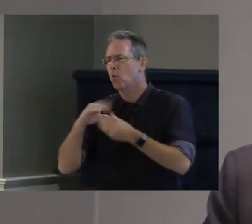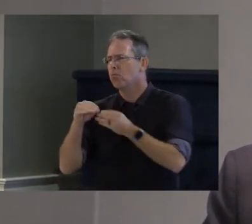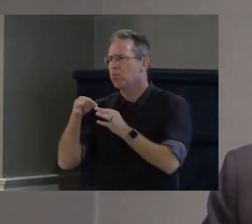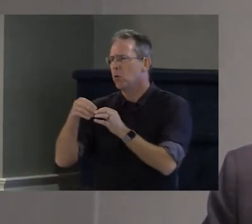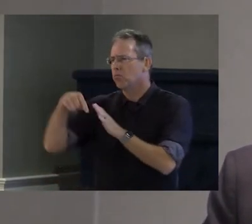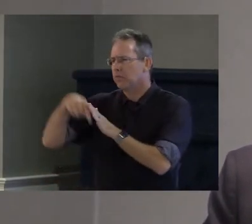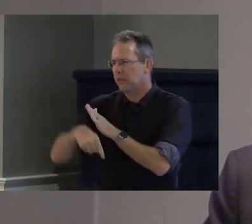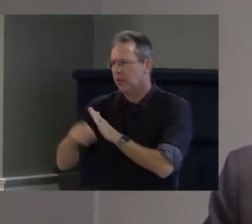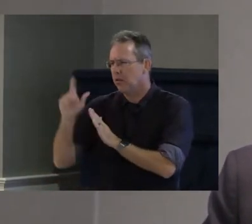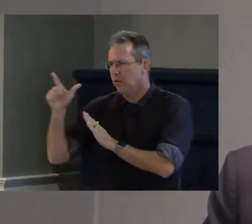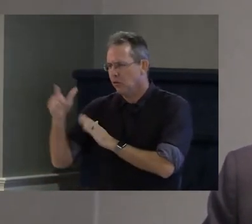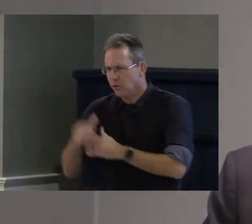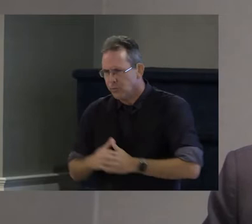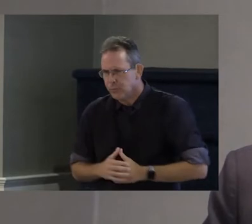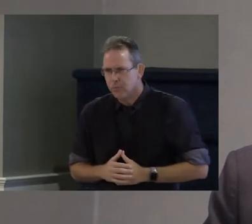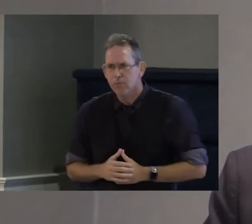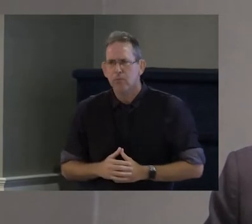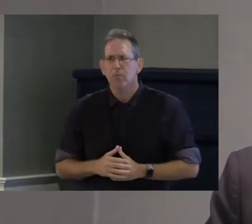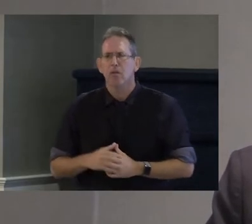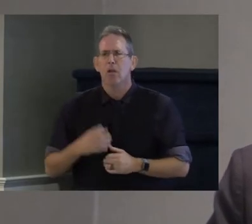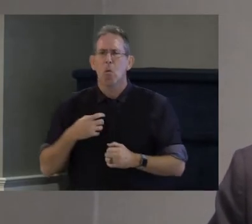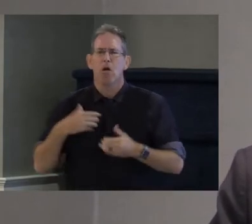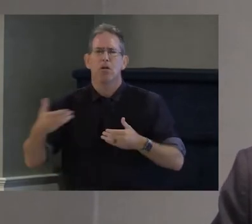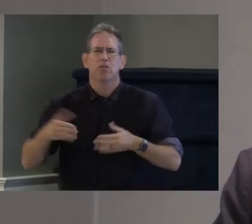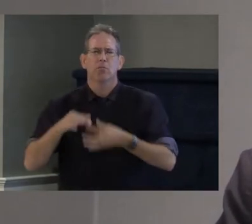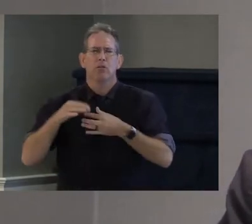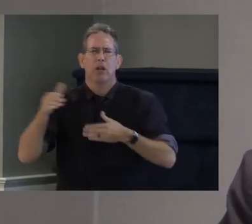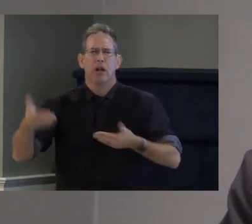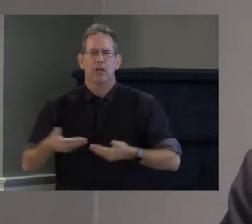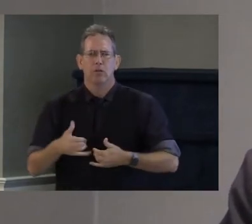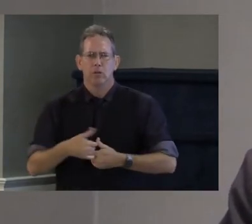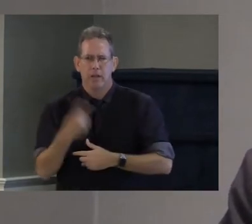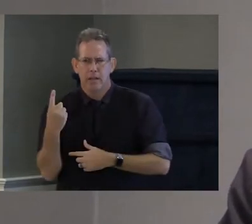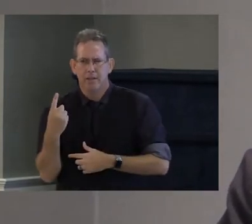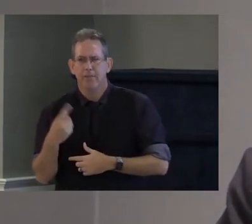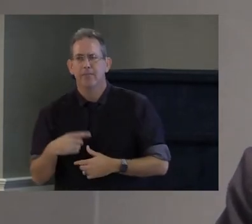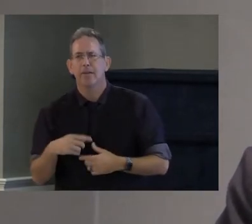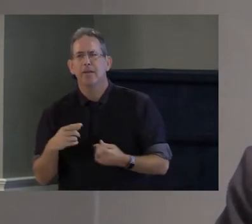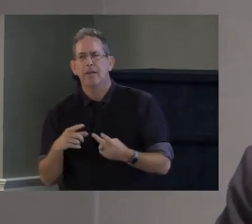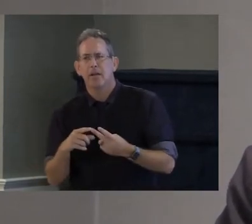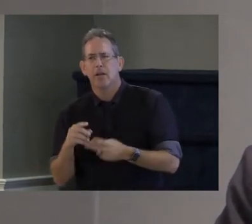our special guests here today, and we've had many, Commissioner Monica White.